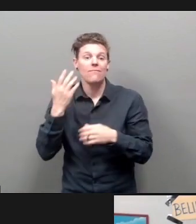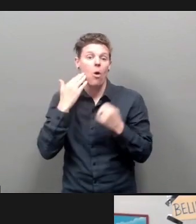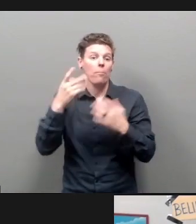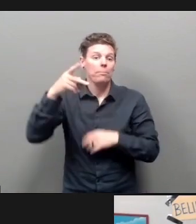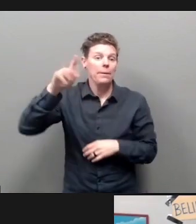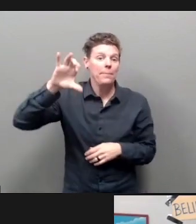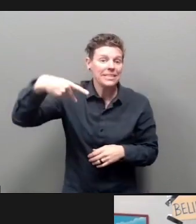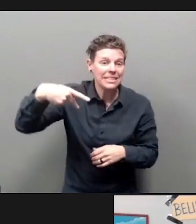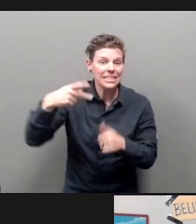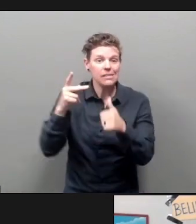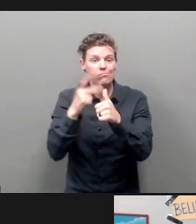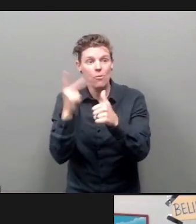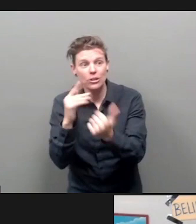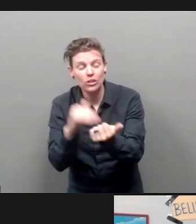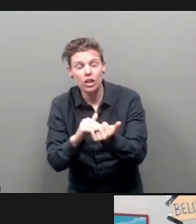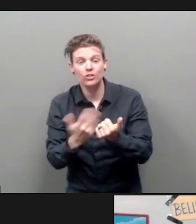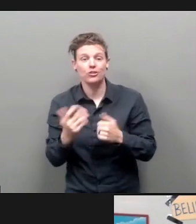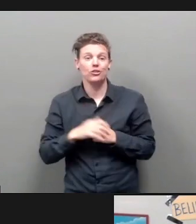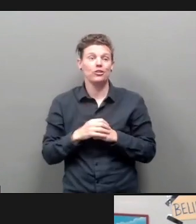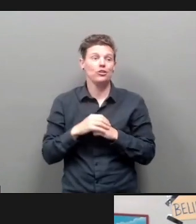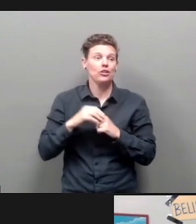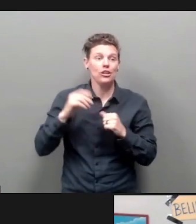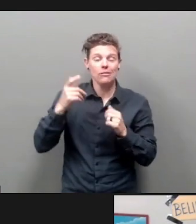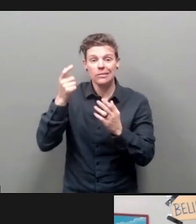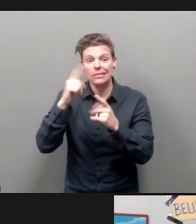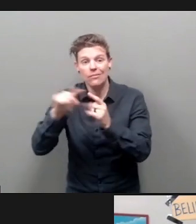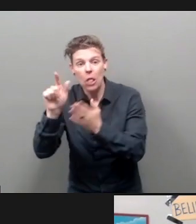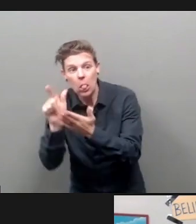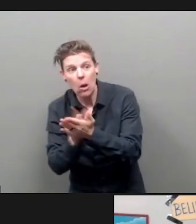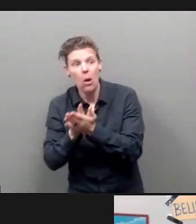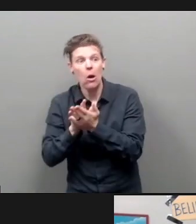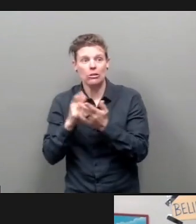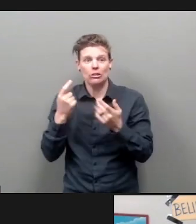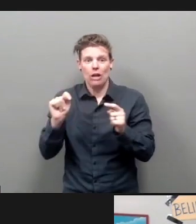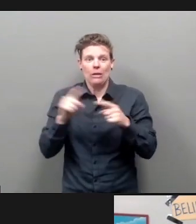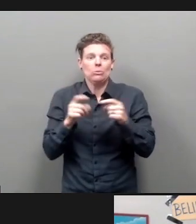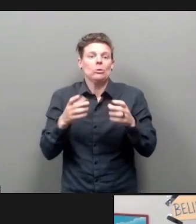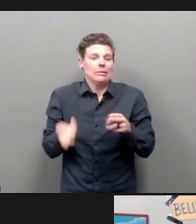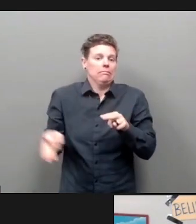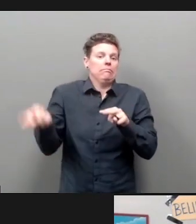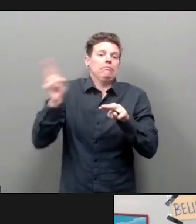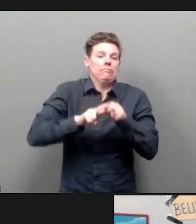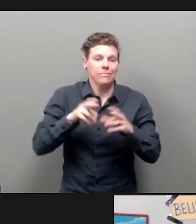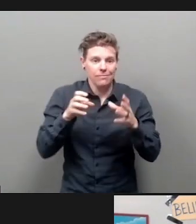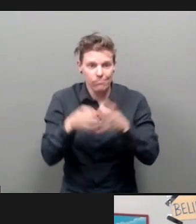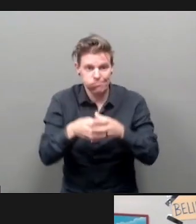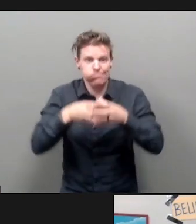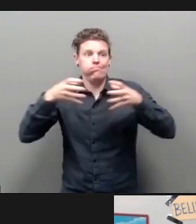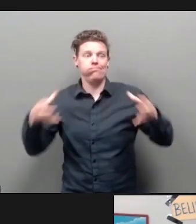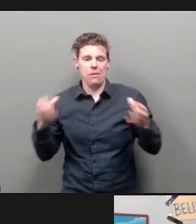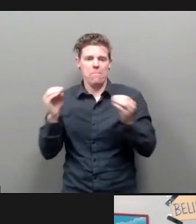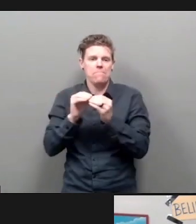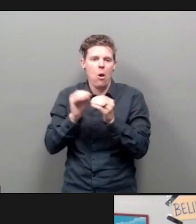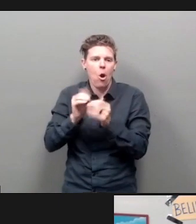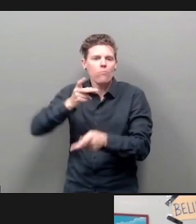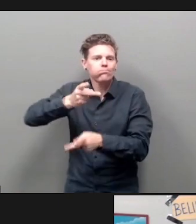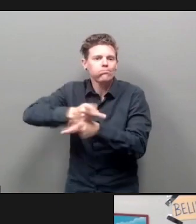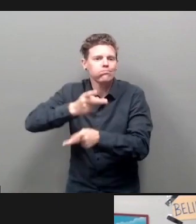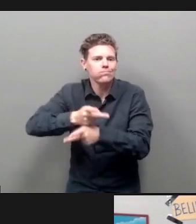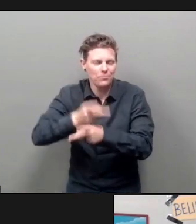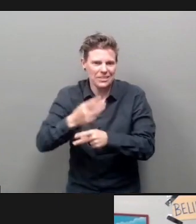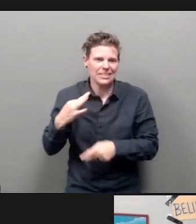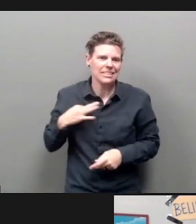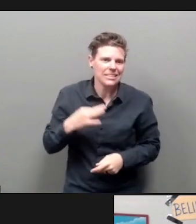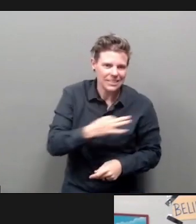really working hard through a primary care council to expand primary care growth even further.